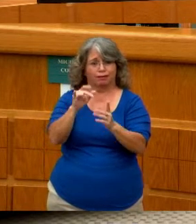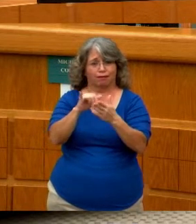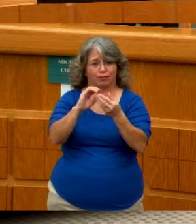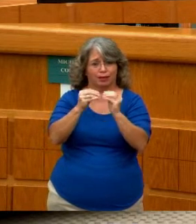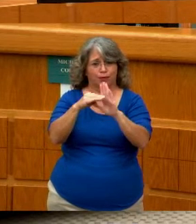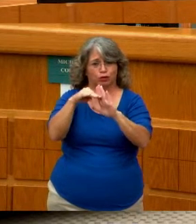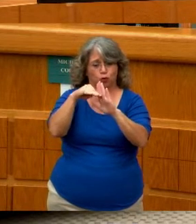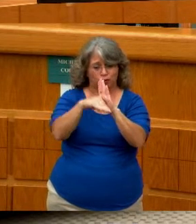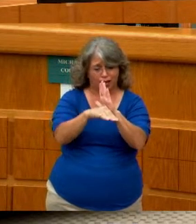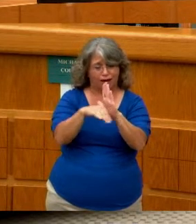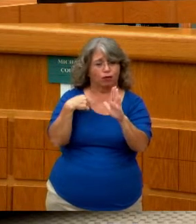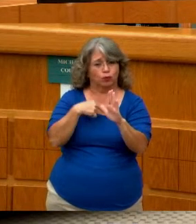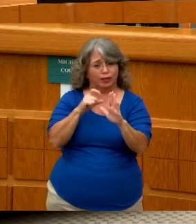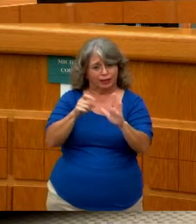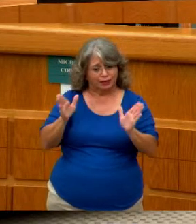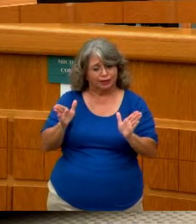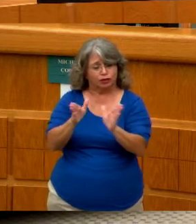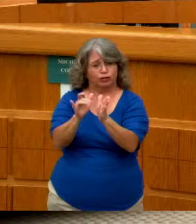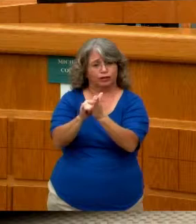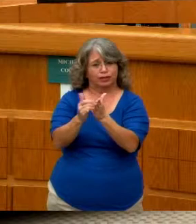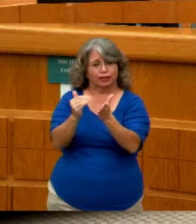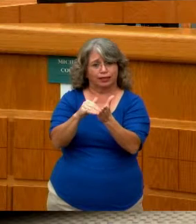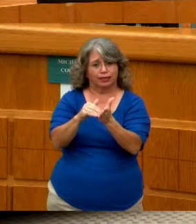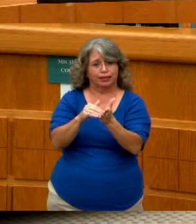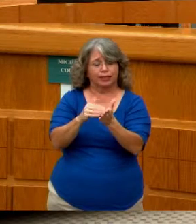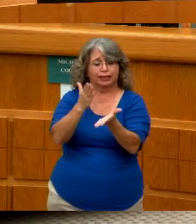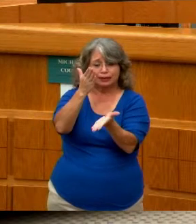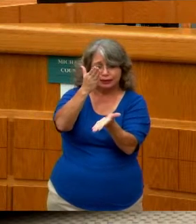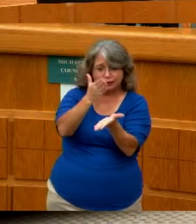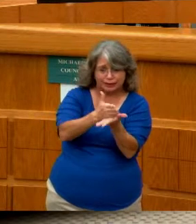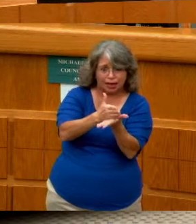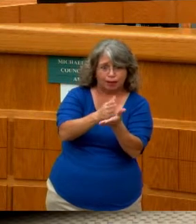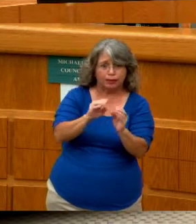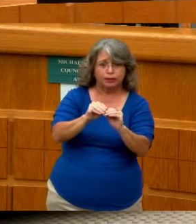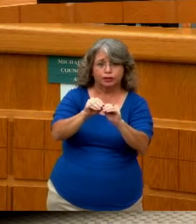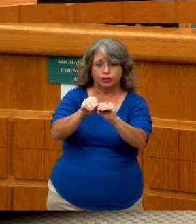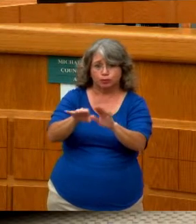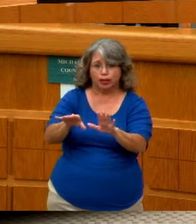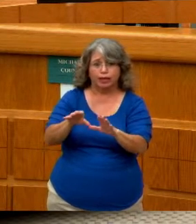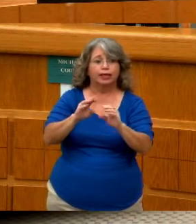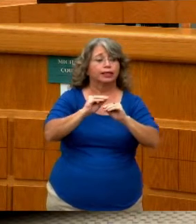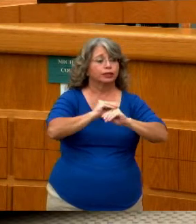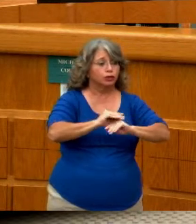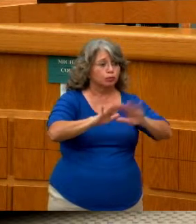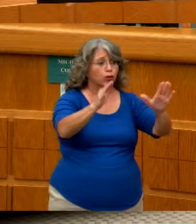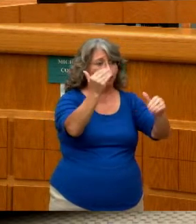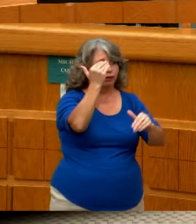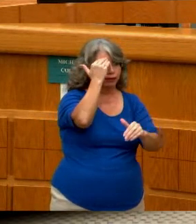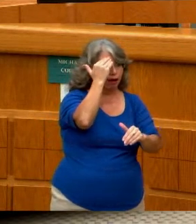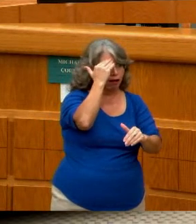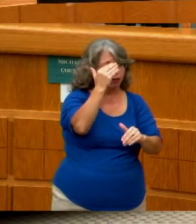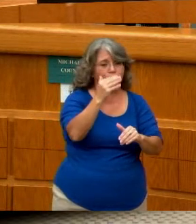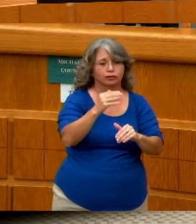saw that downward path. Once again, to spread that, to stop,